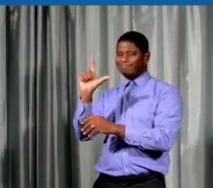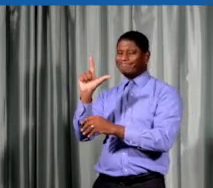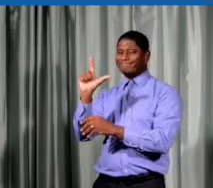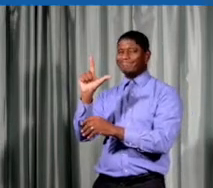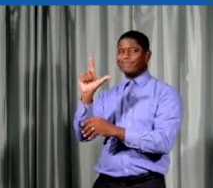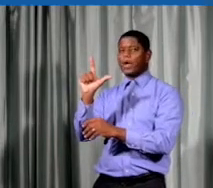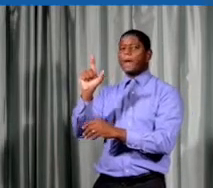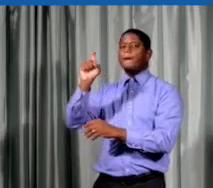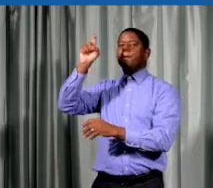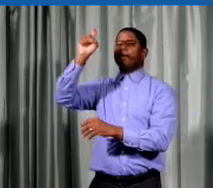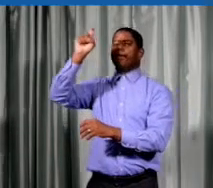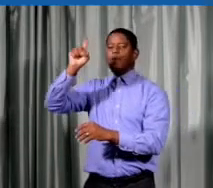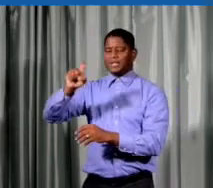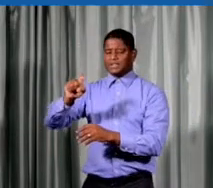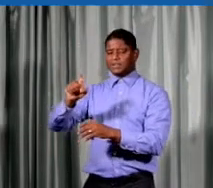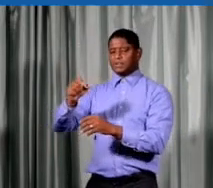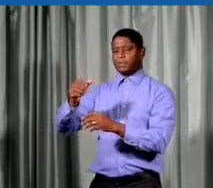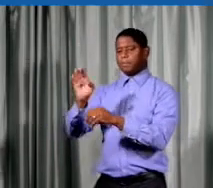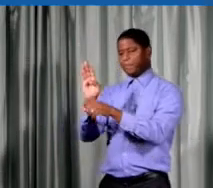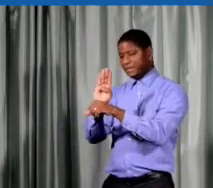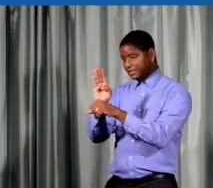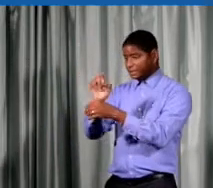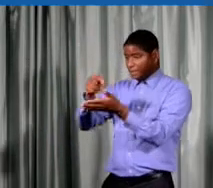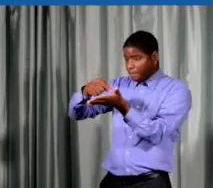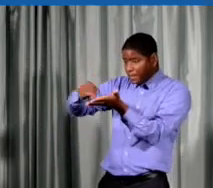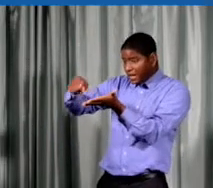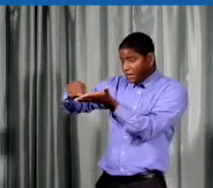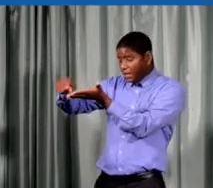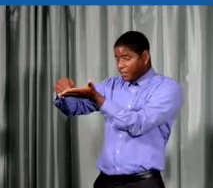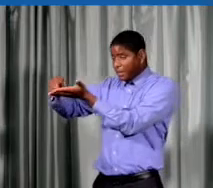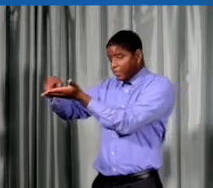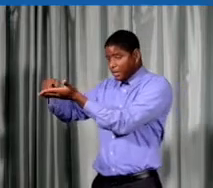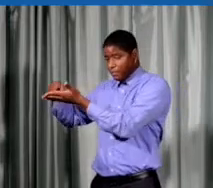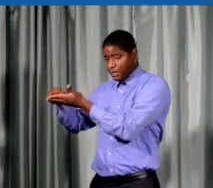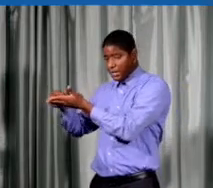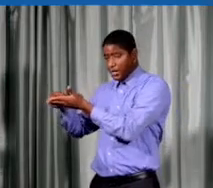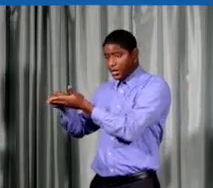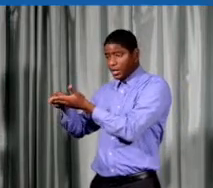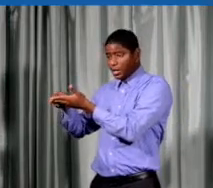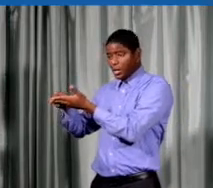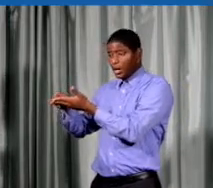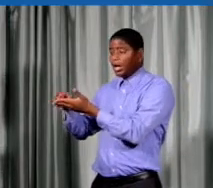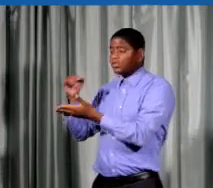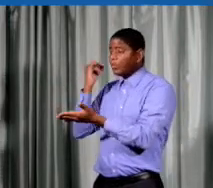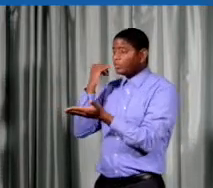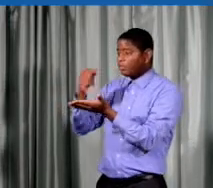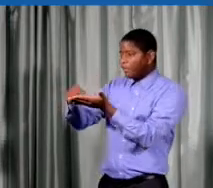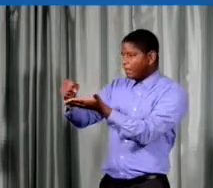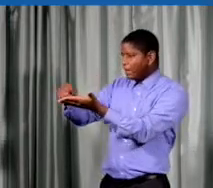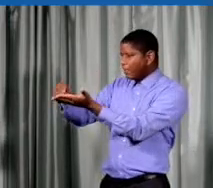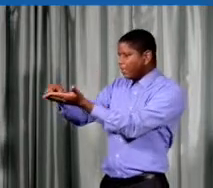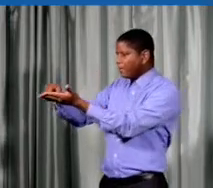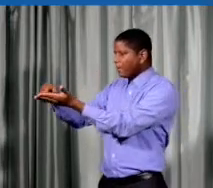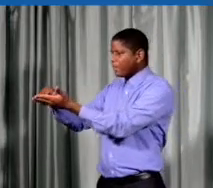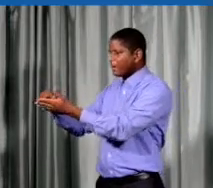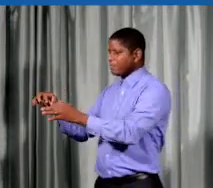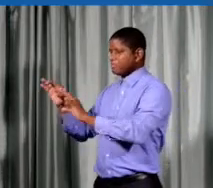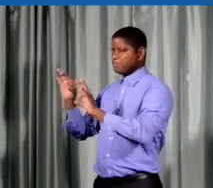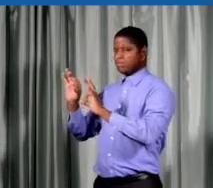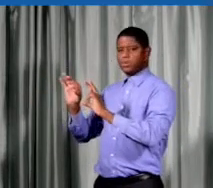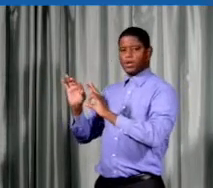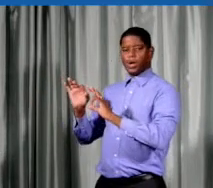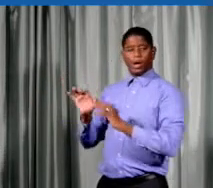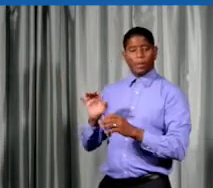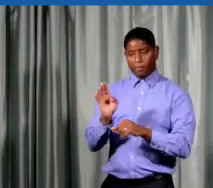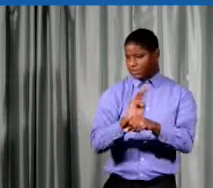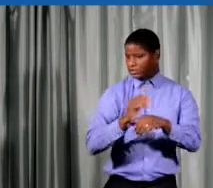Liquidity refers to an entity's ability to pay its debts without disrupting productive capabilities. If you